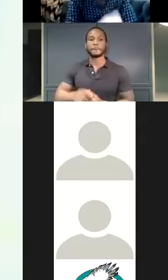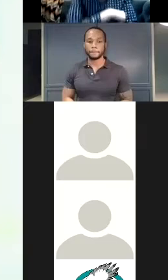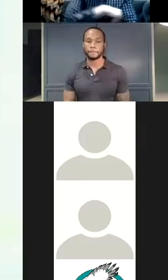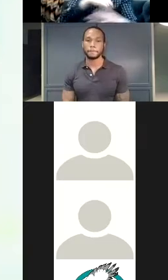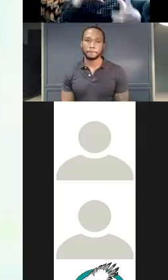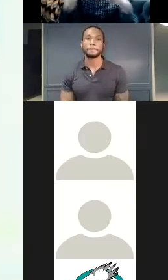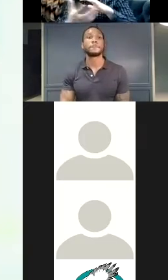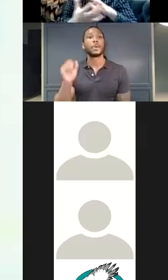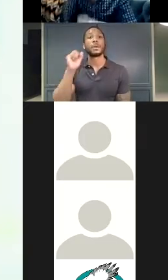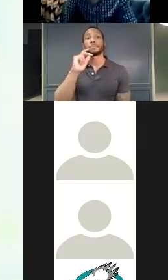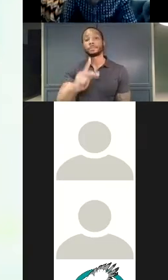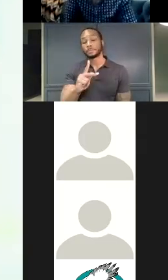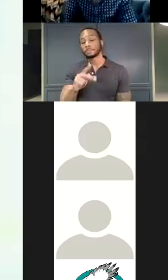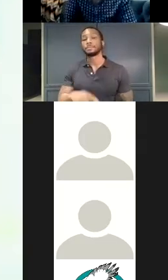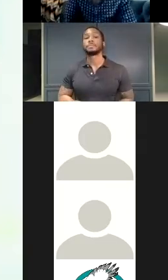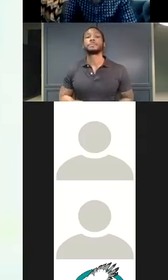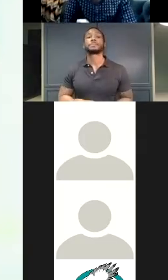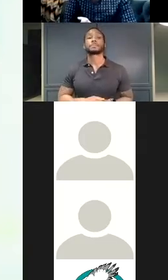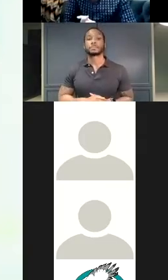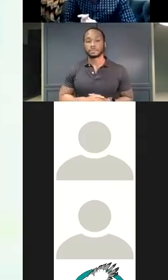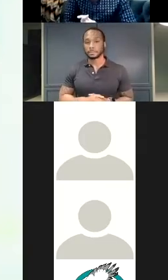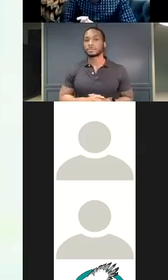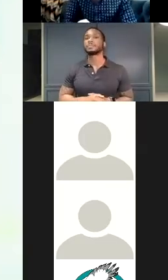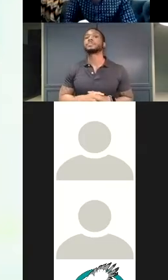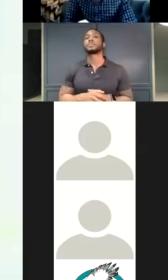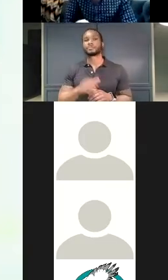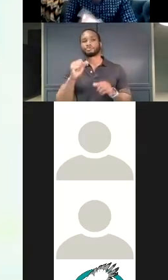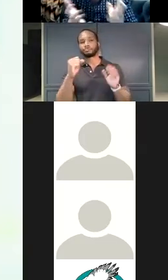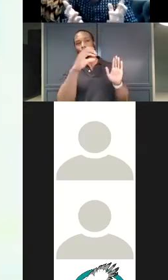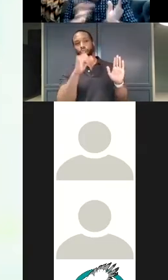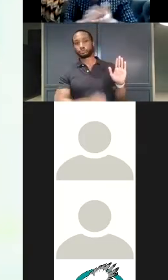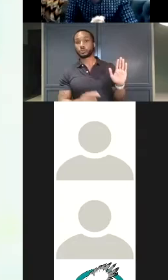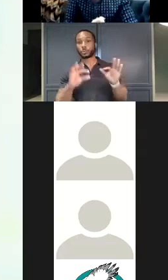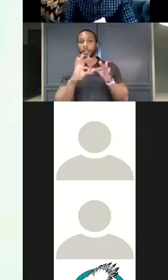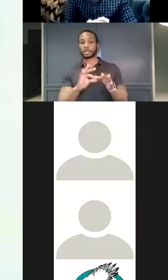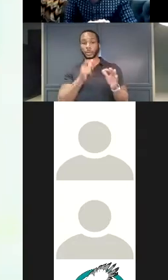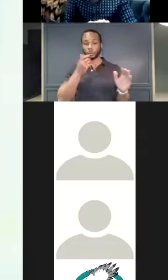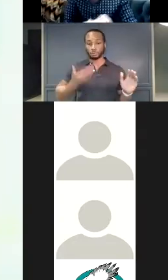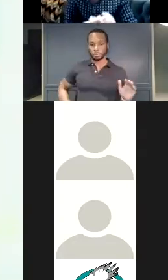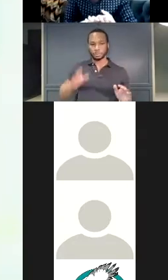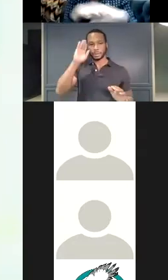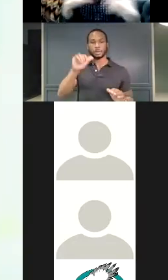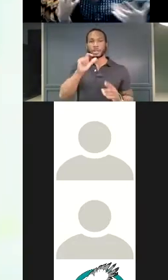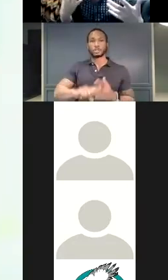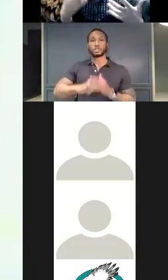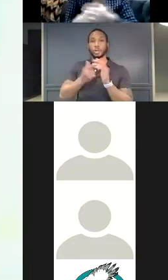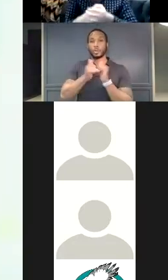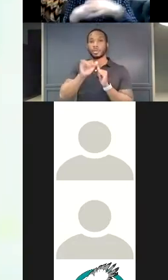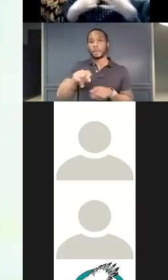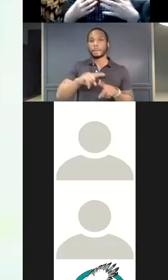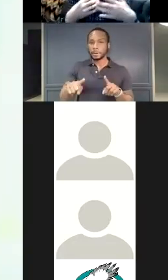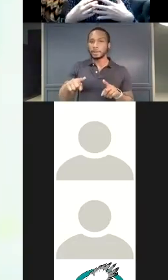Okay. So then just some stuff about me. I don't know why I didn't start with this, but I am